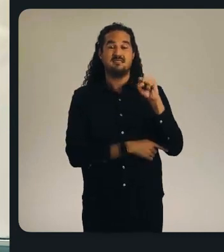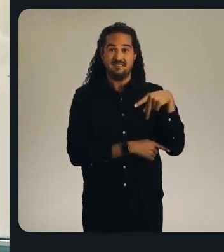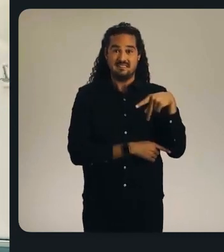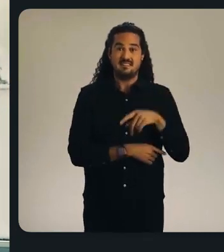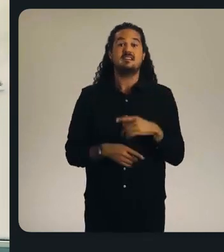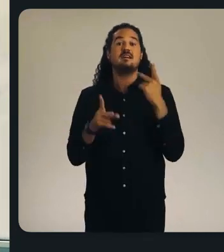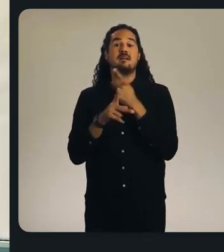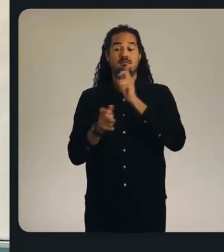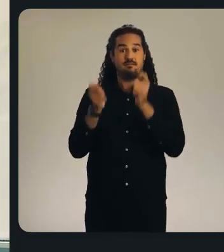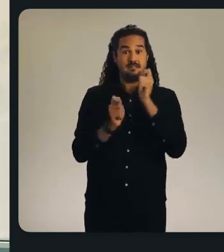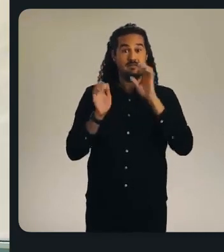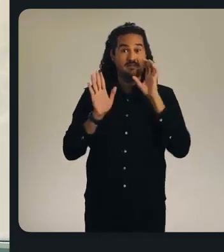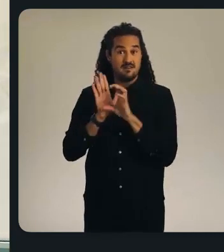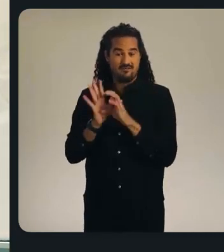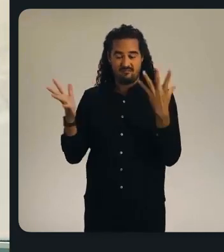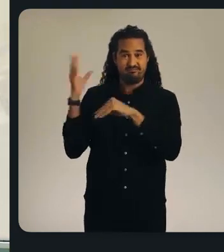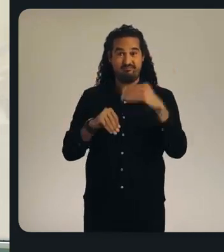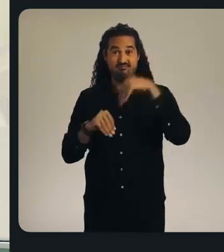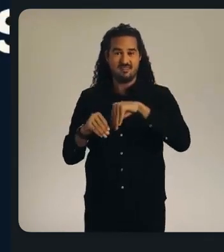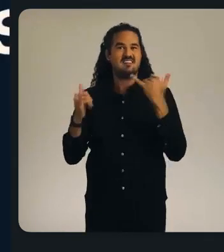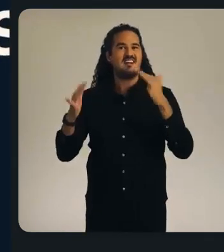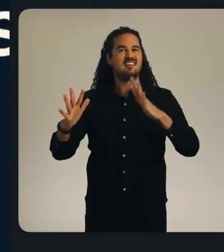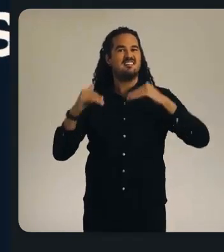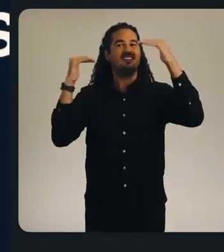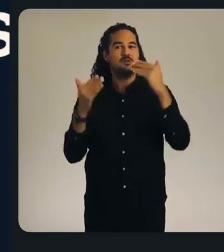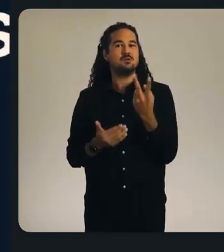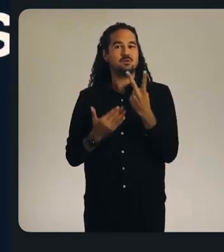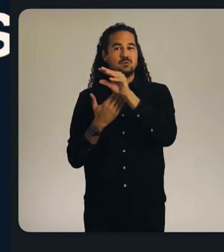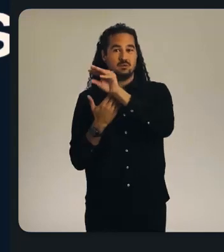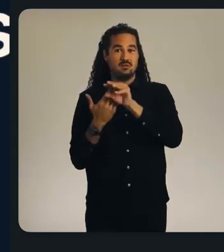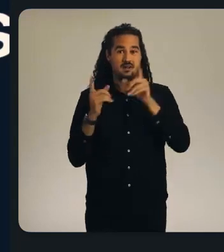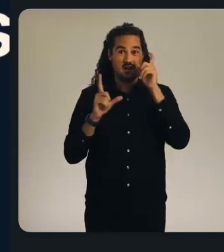computational photography to create our most advanced dual camera system. The